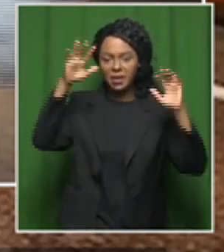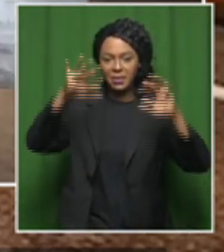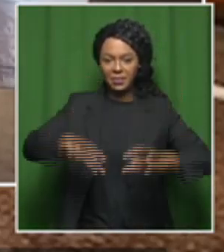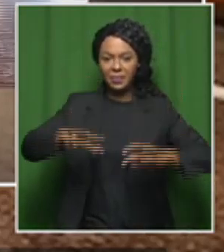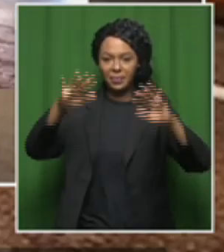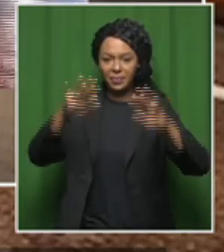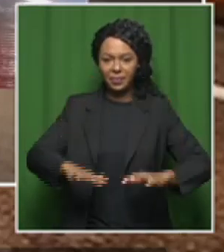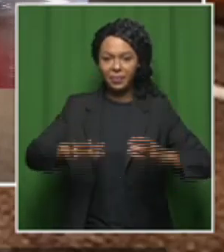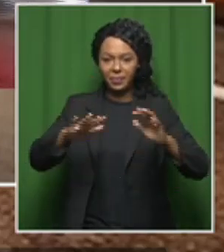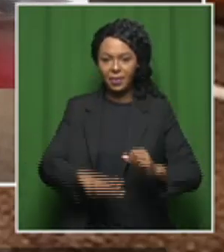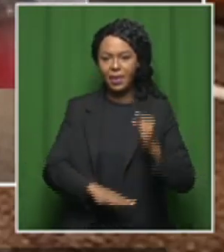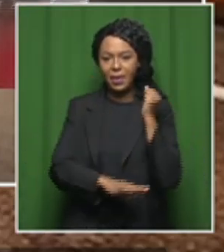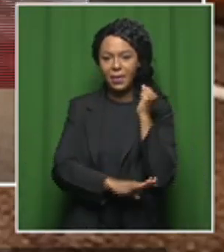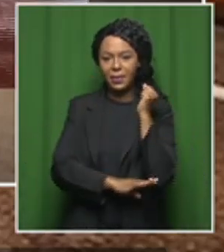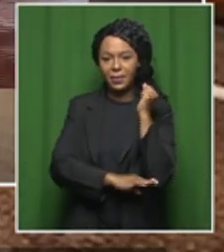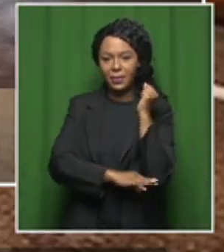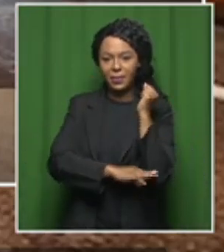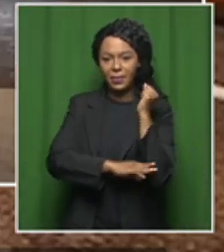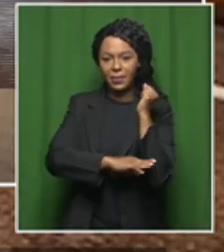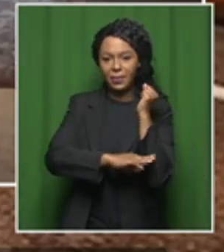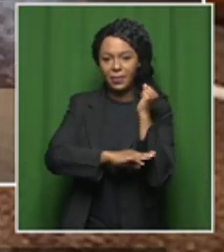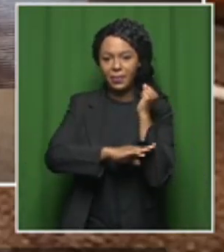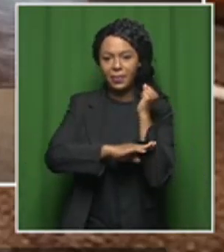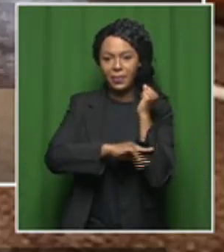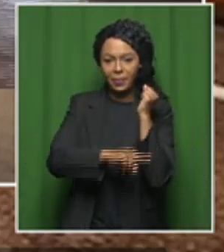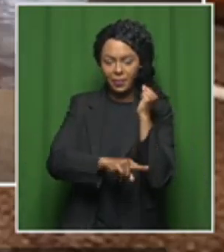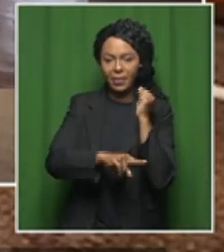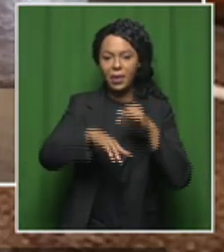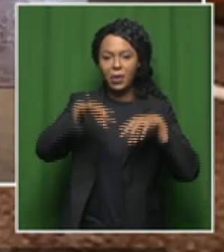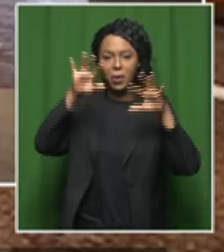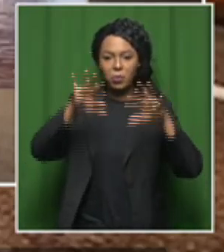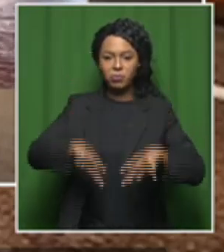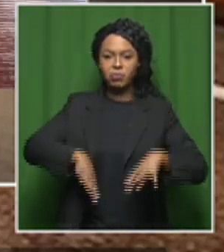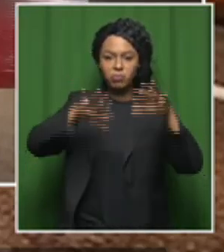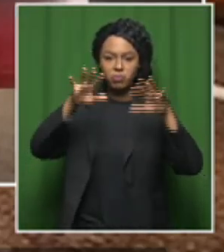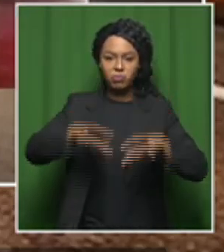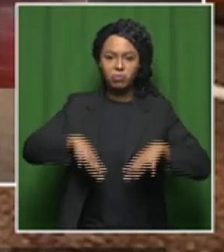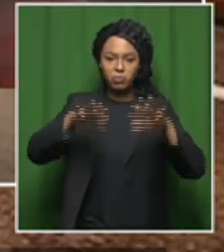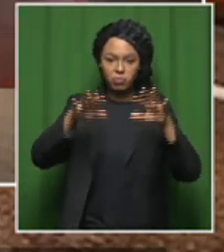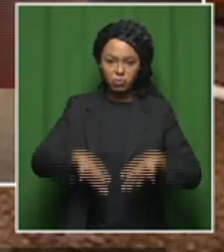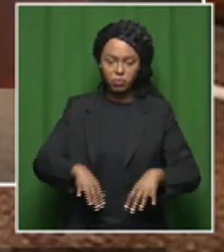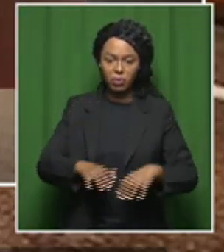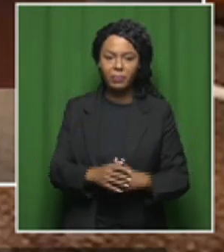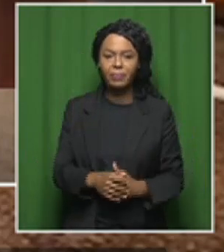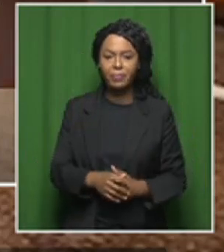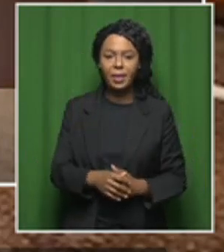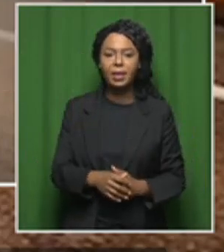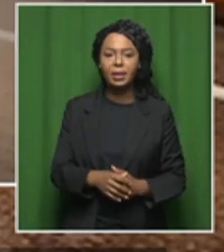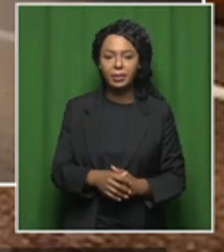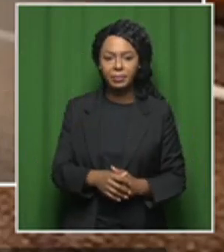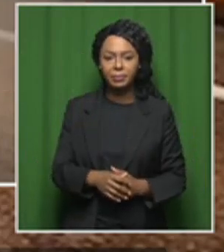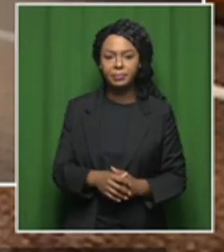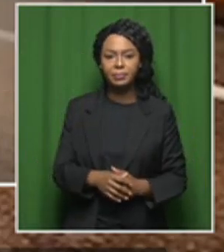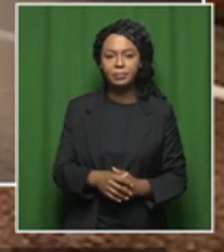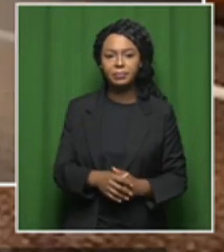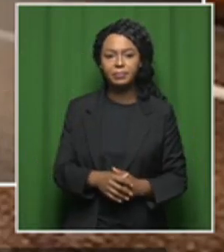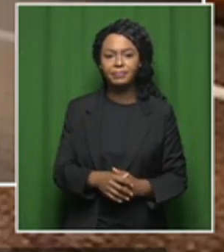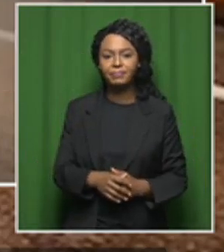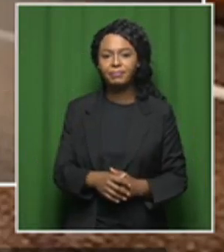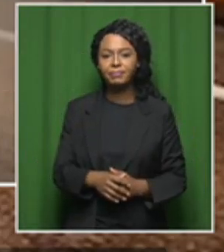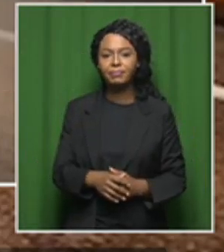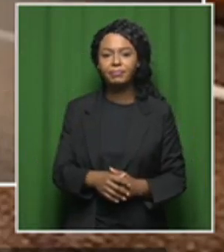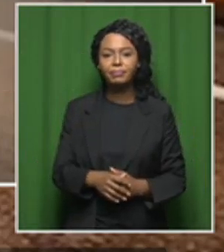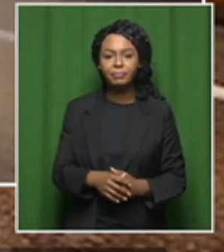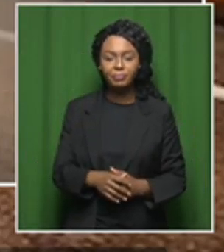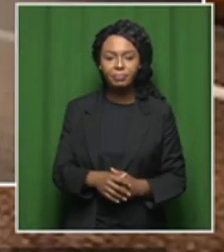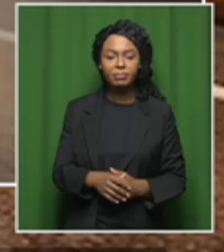amount of time. So this morning, flooding, surface water, and some debris very likely across the greater Durban area. This is a